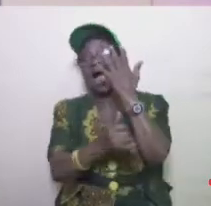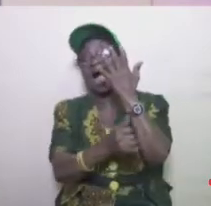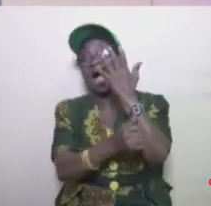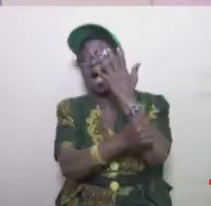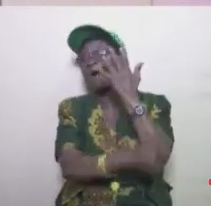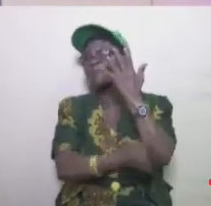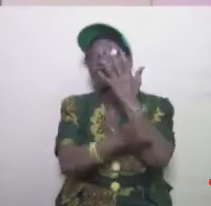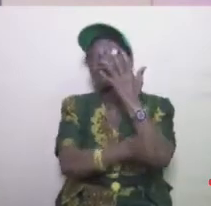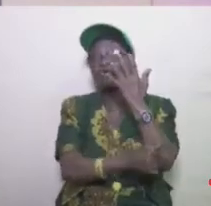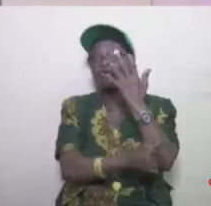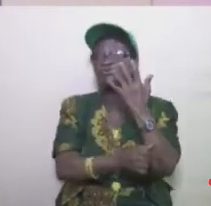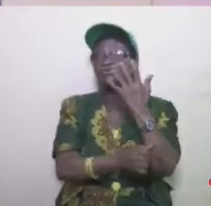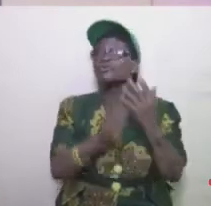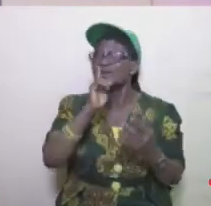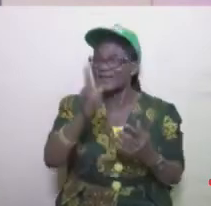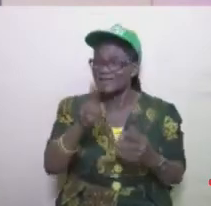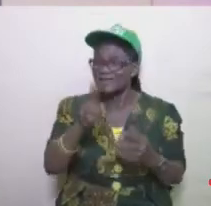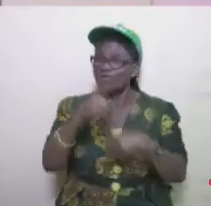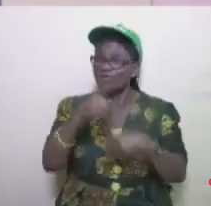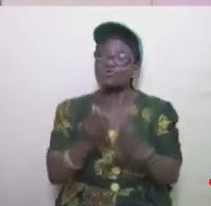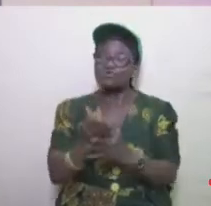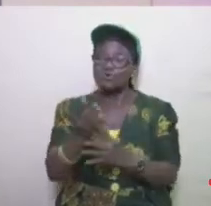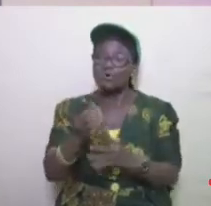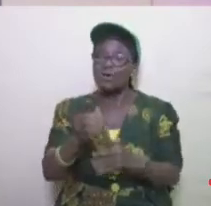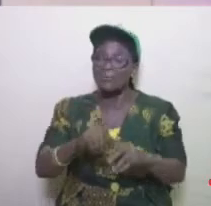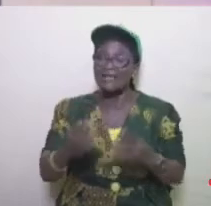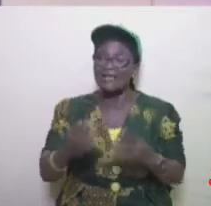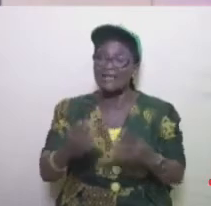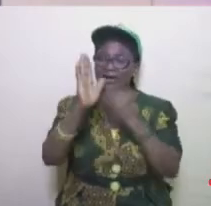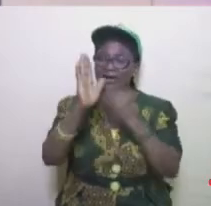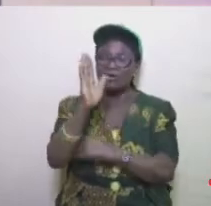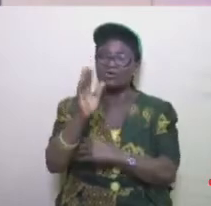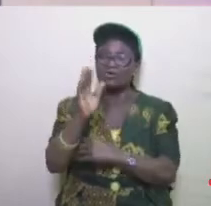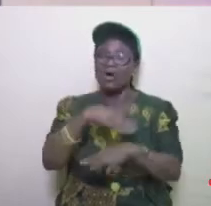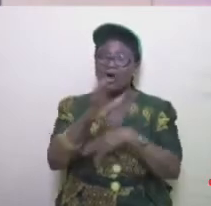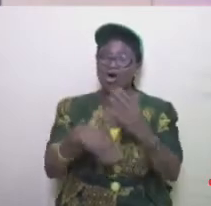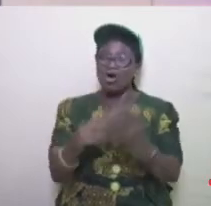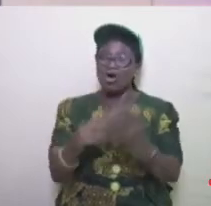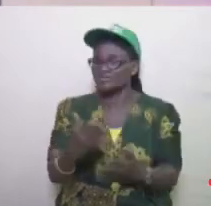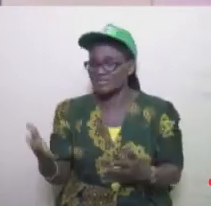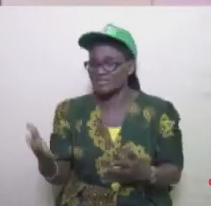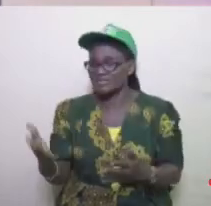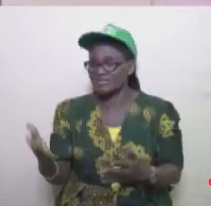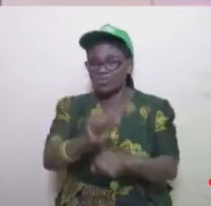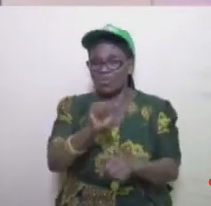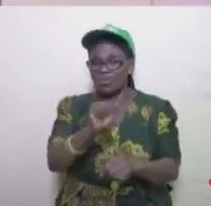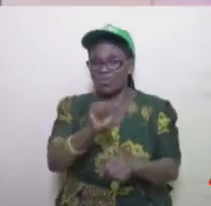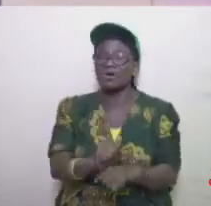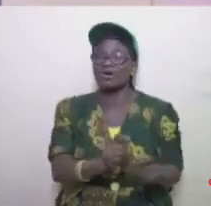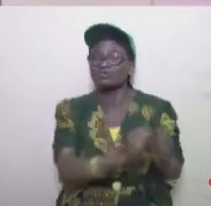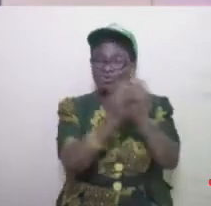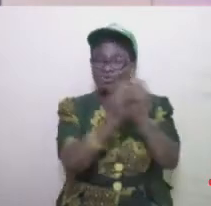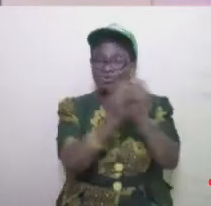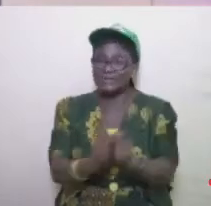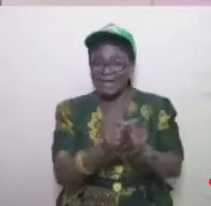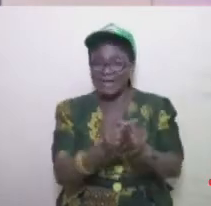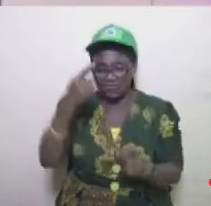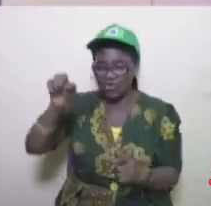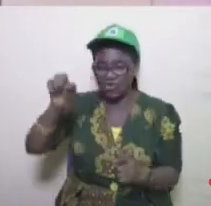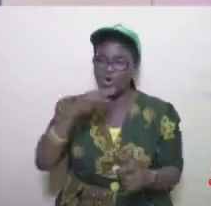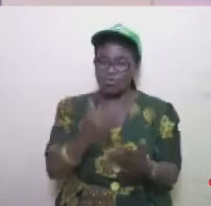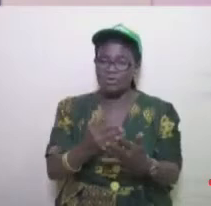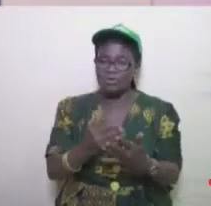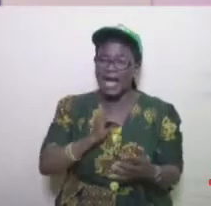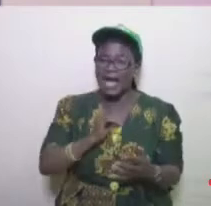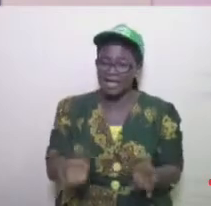really go through. But thank God, all things is meant to work together for good. I encourage you today, whatever you may